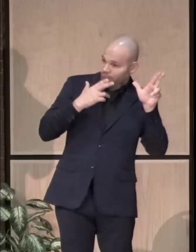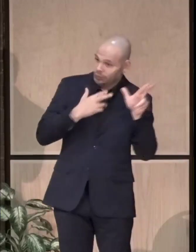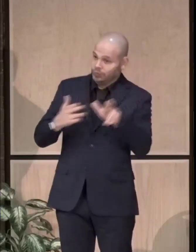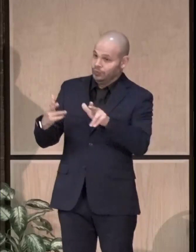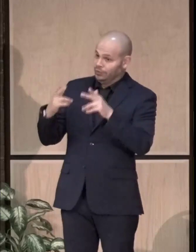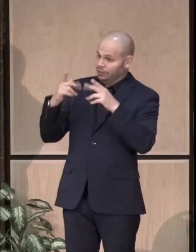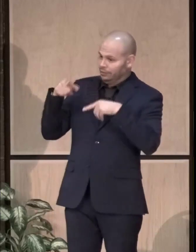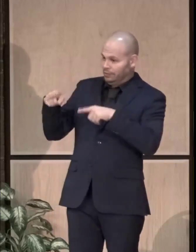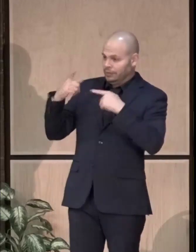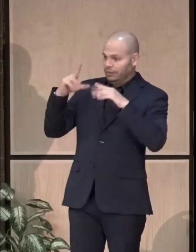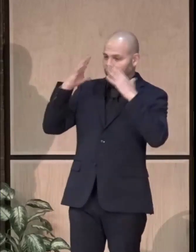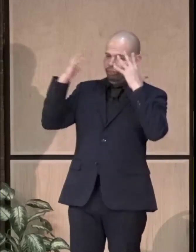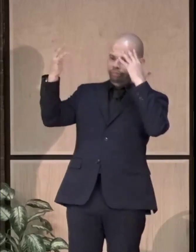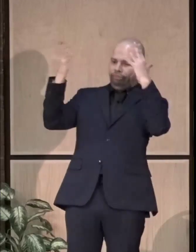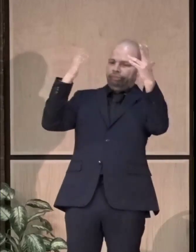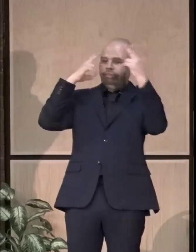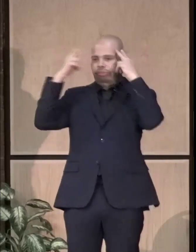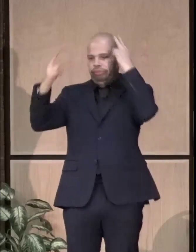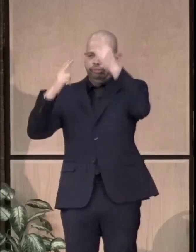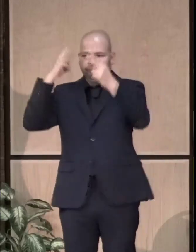he's not showing any signs of improvement.